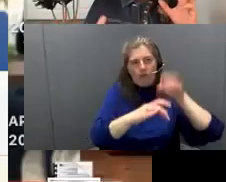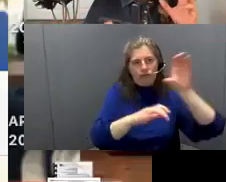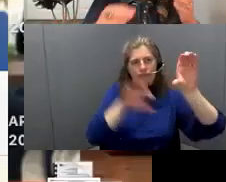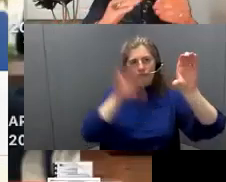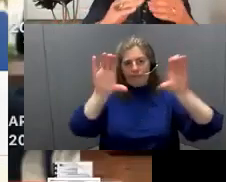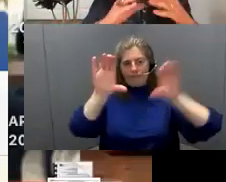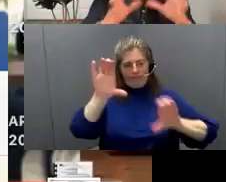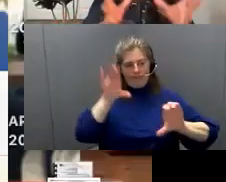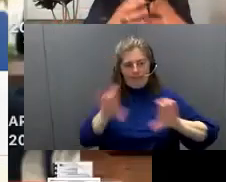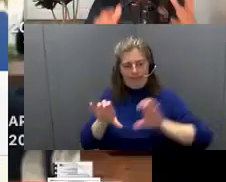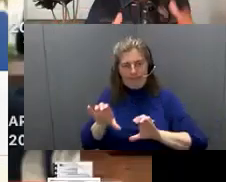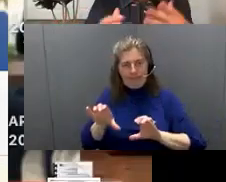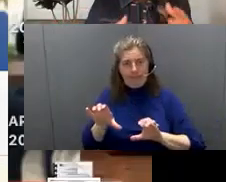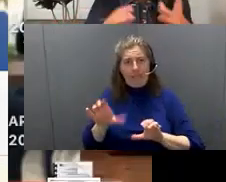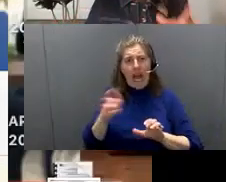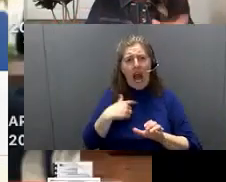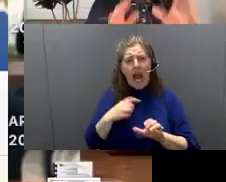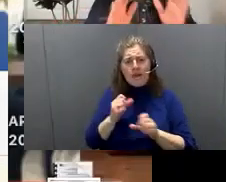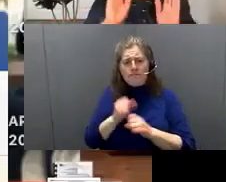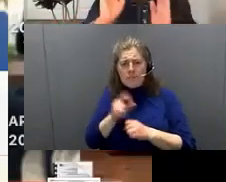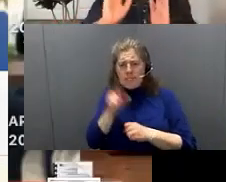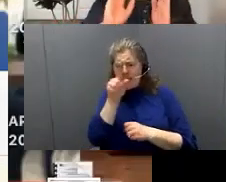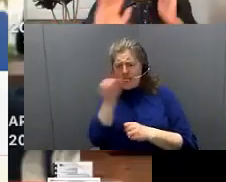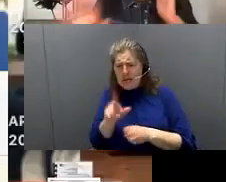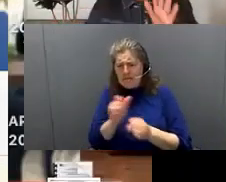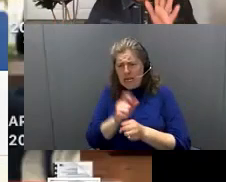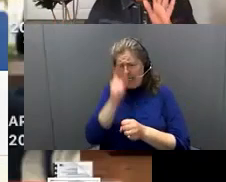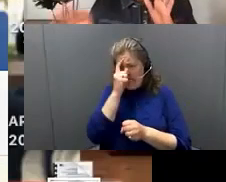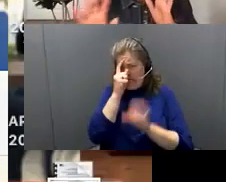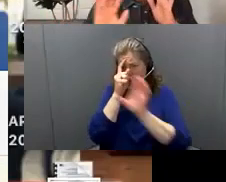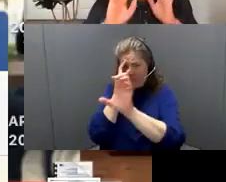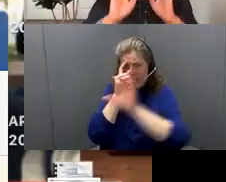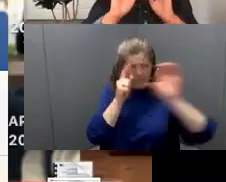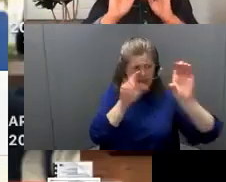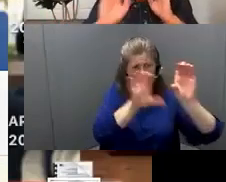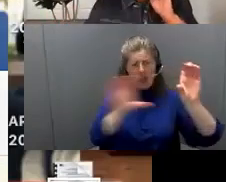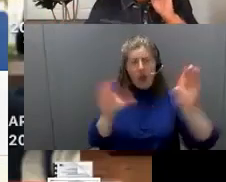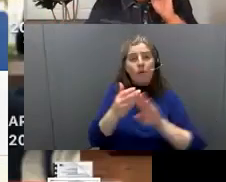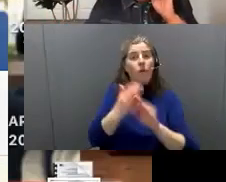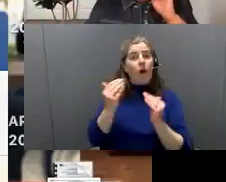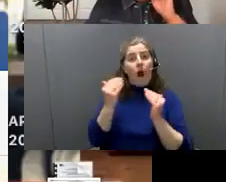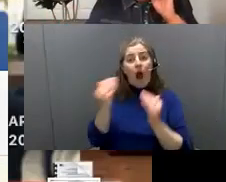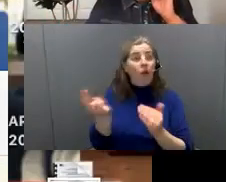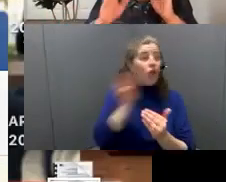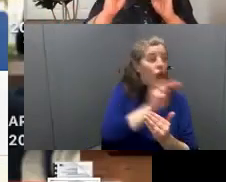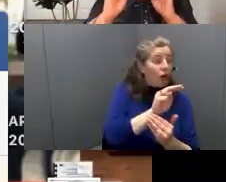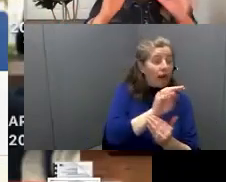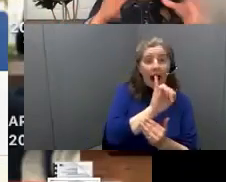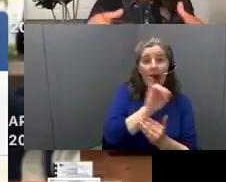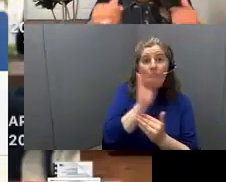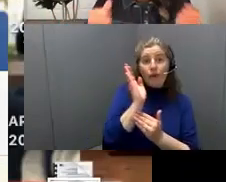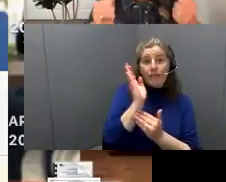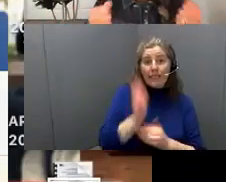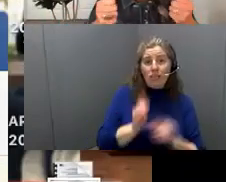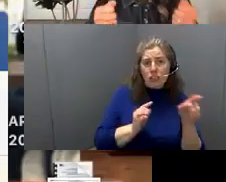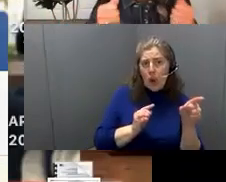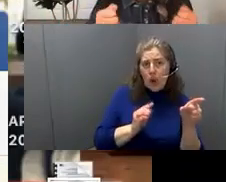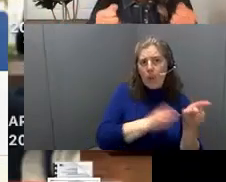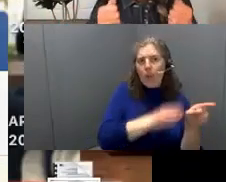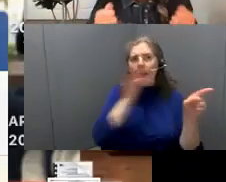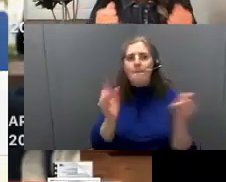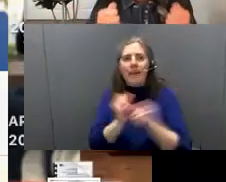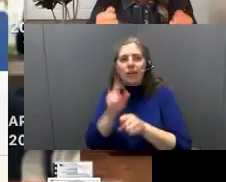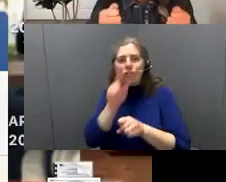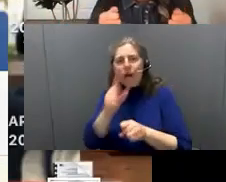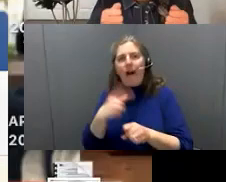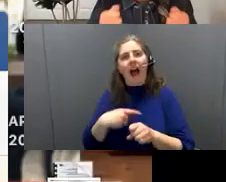And so I chunked it out in ways that made sense. Before I even go to the iPresentation, I want to make sure that I have